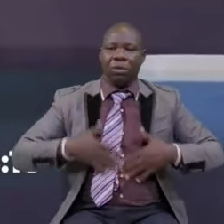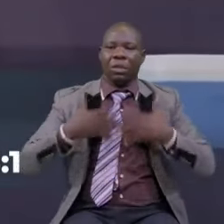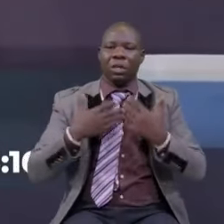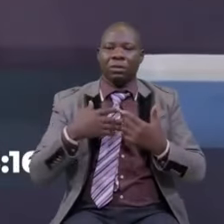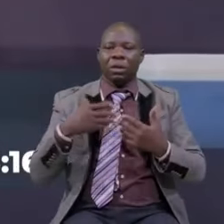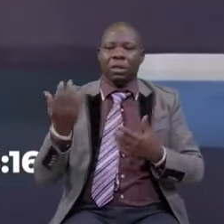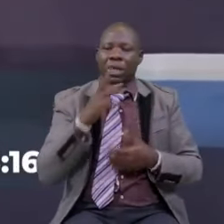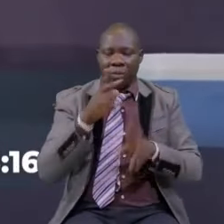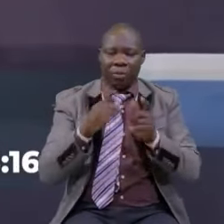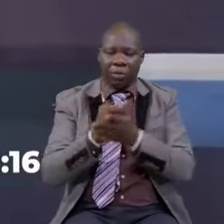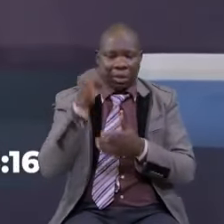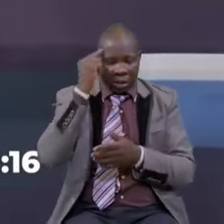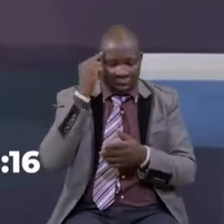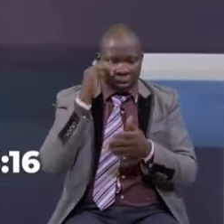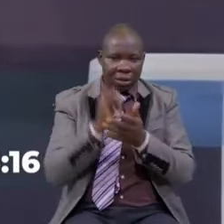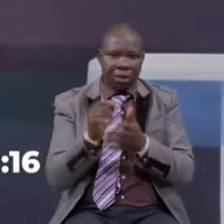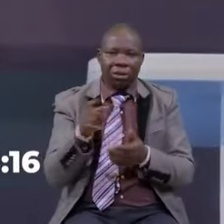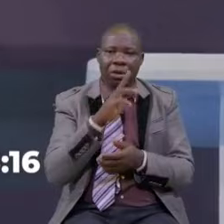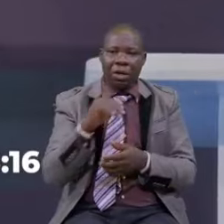that think you're strange.